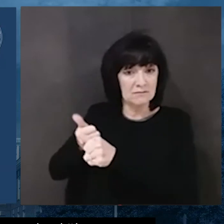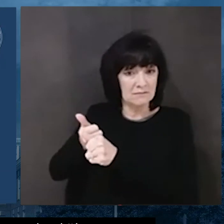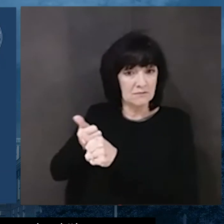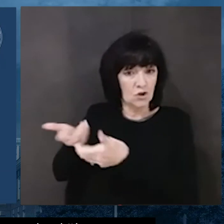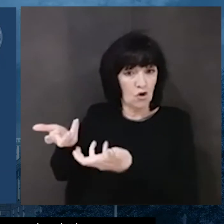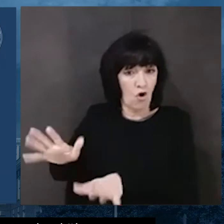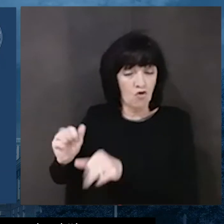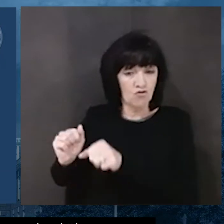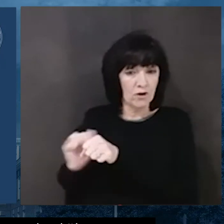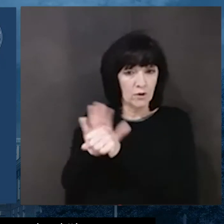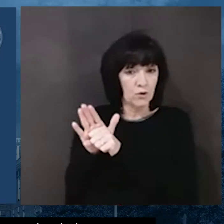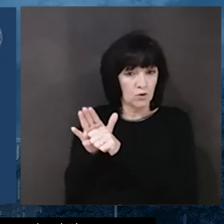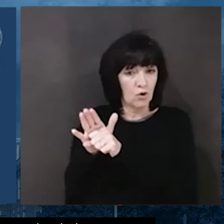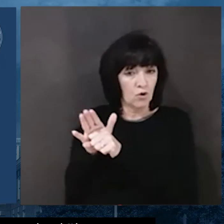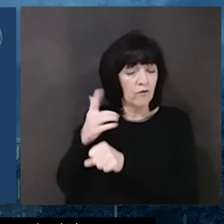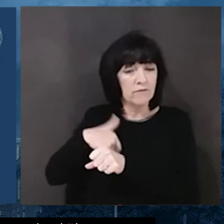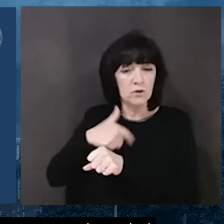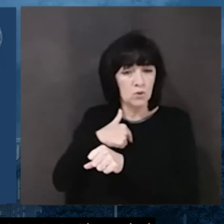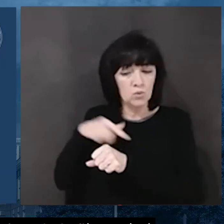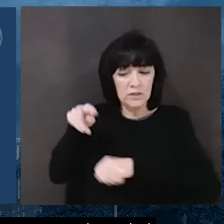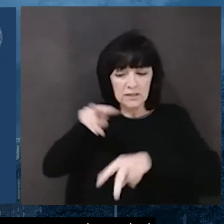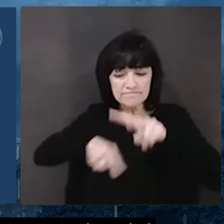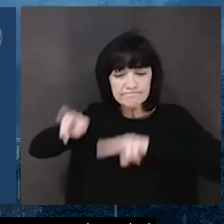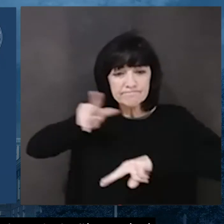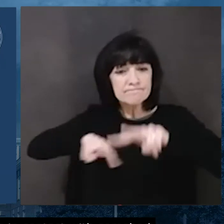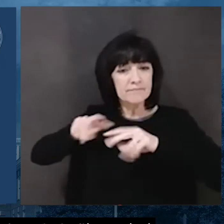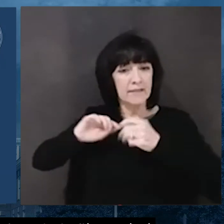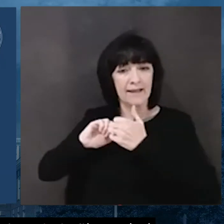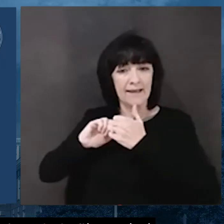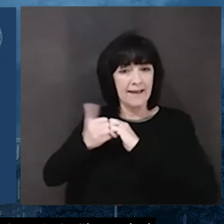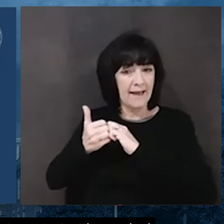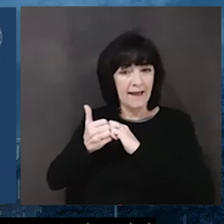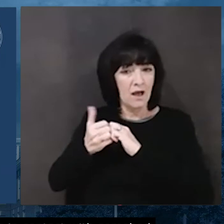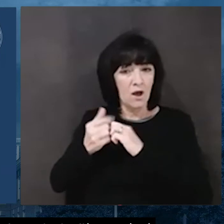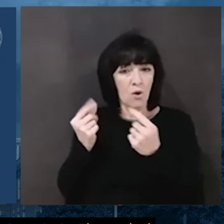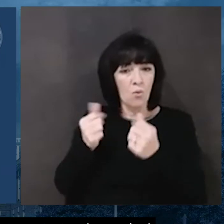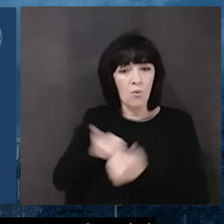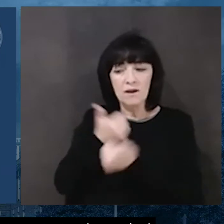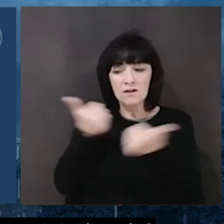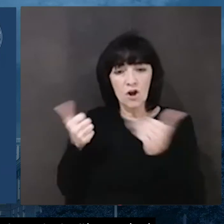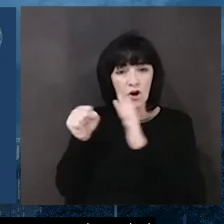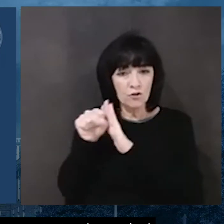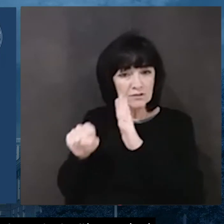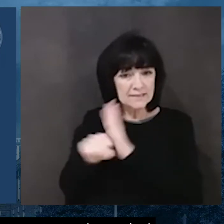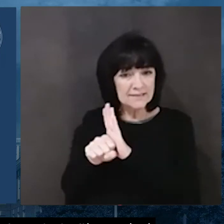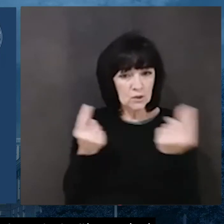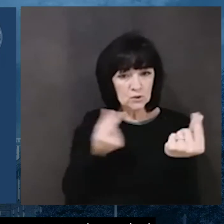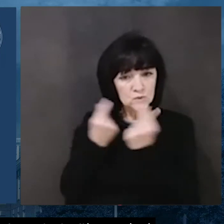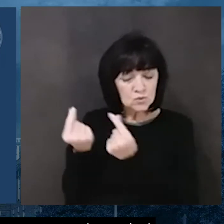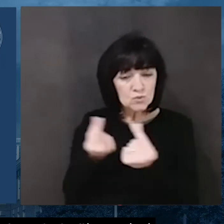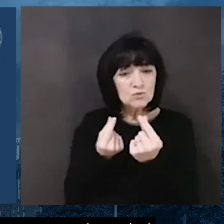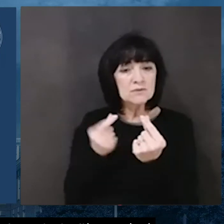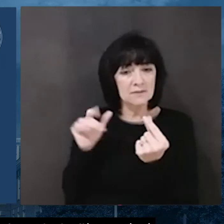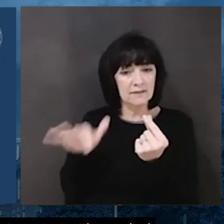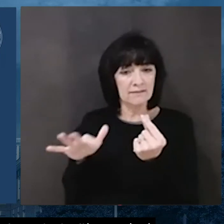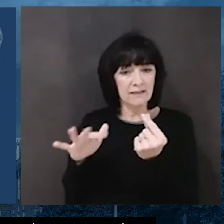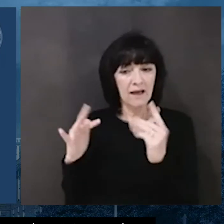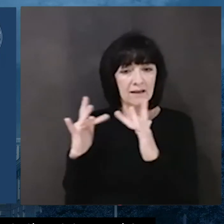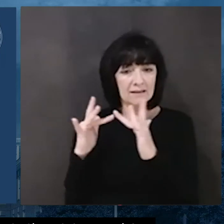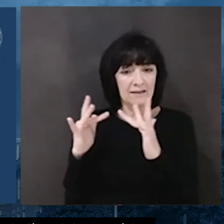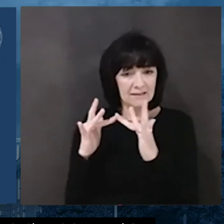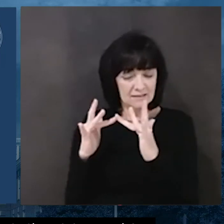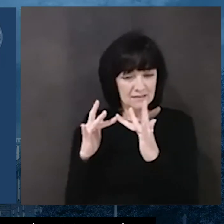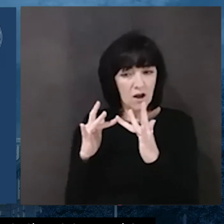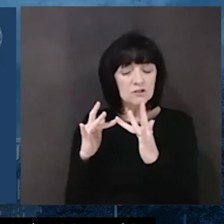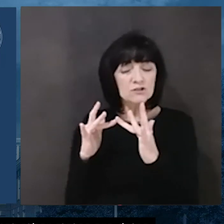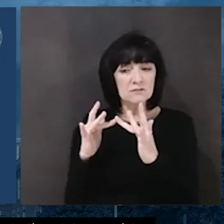so we're looking at all those mitigation efforts, looking at what other states are doing, looking at contact tracing. You mentioned staffing